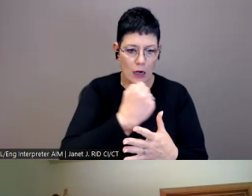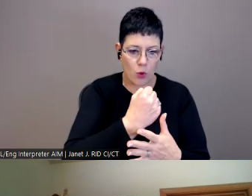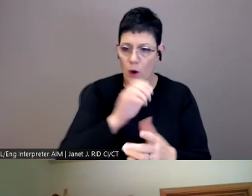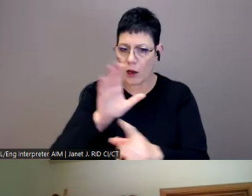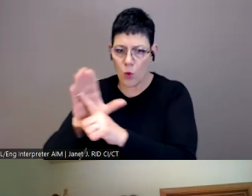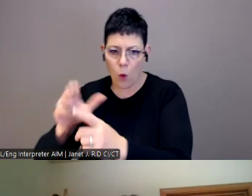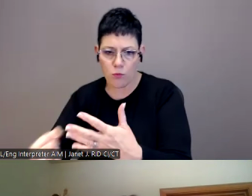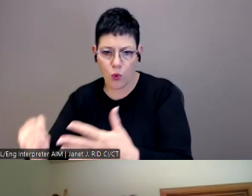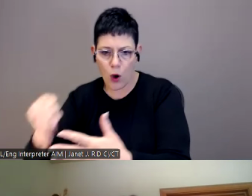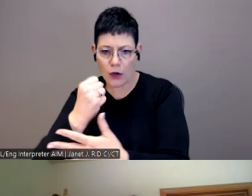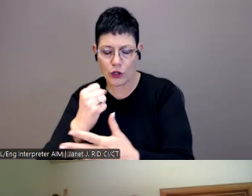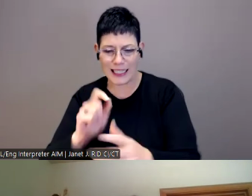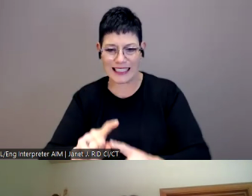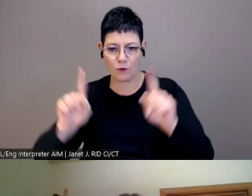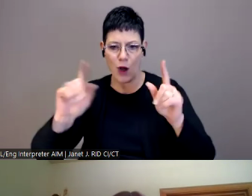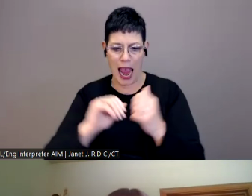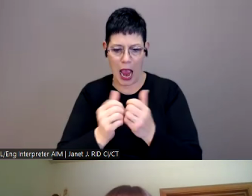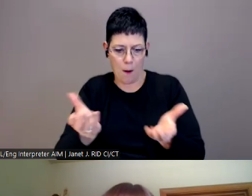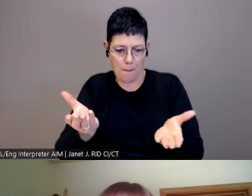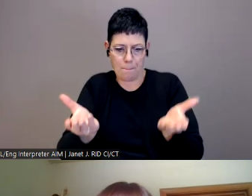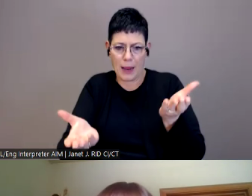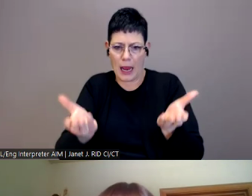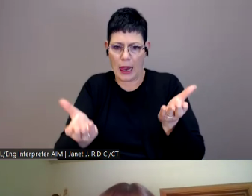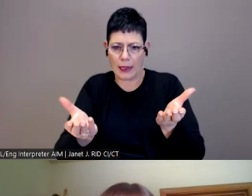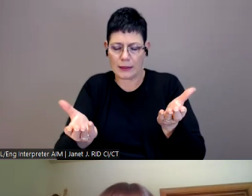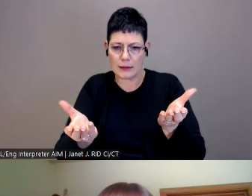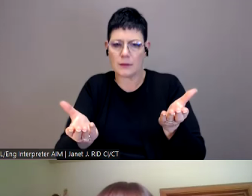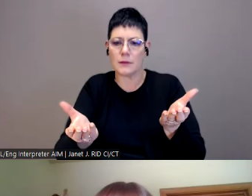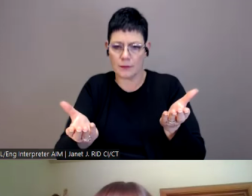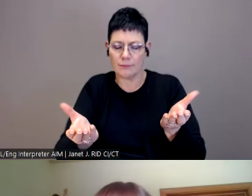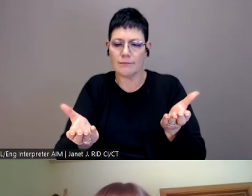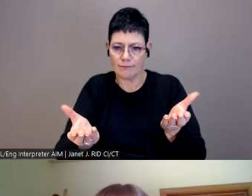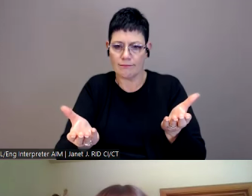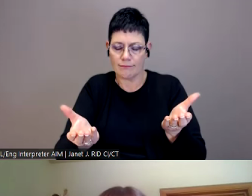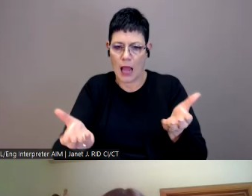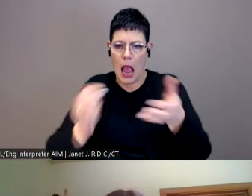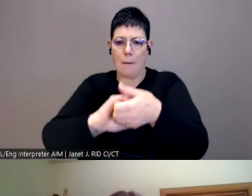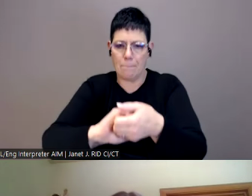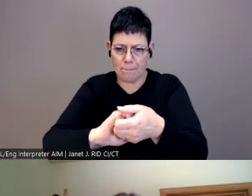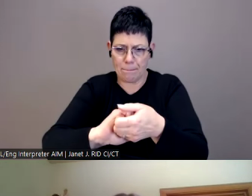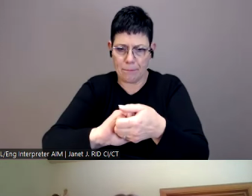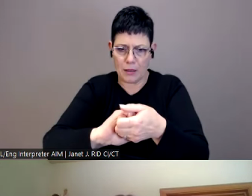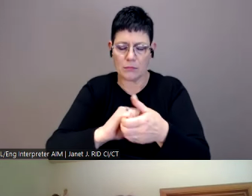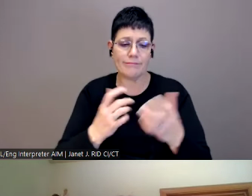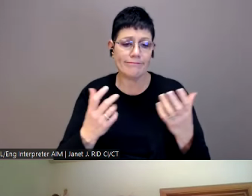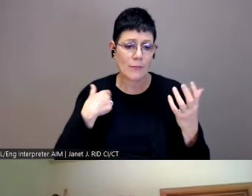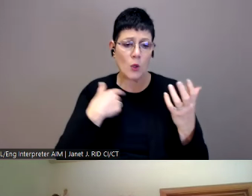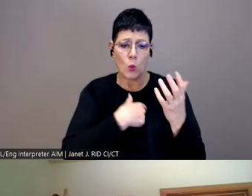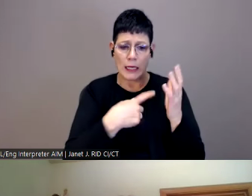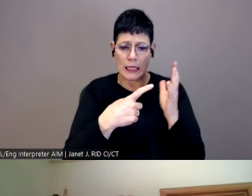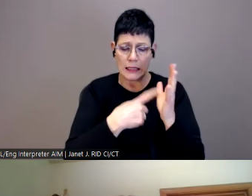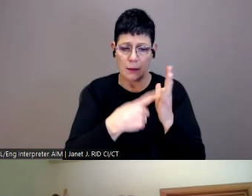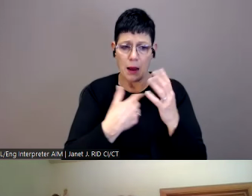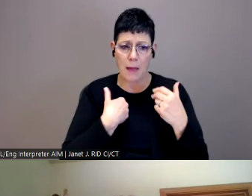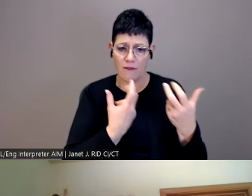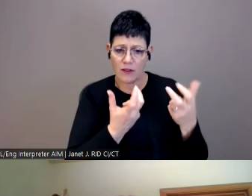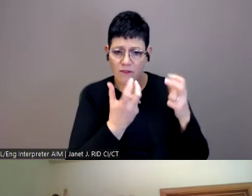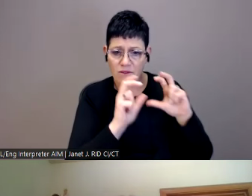we have to find ways to engage people to meet them where they're at. So some of us have the interest in the investment